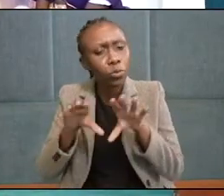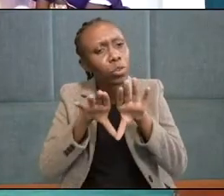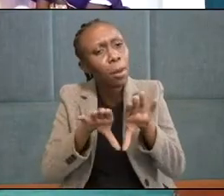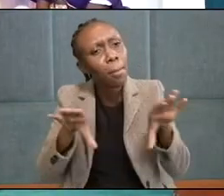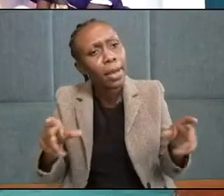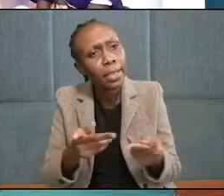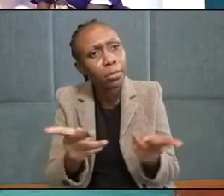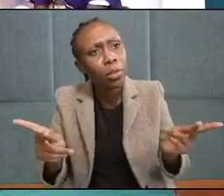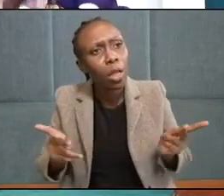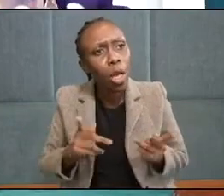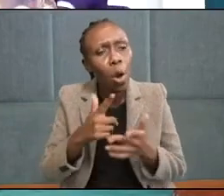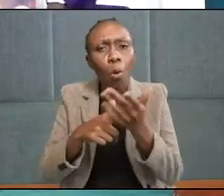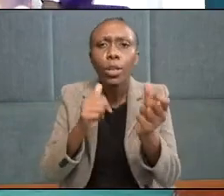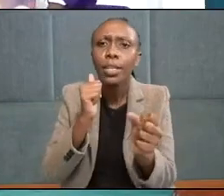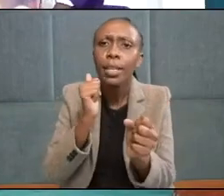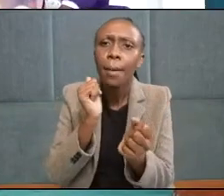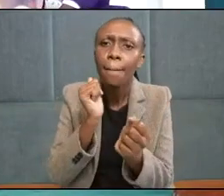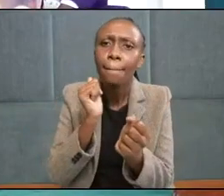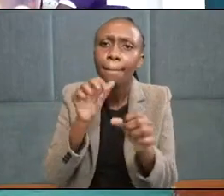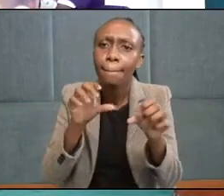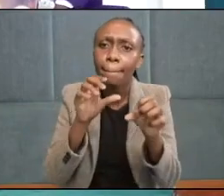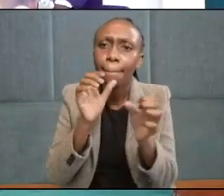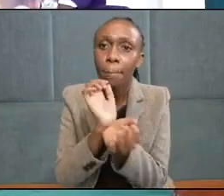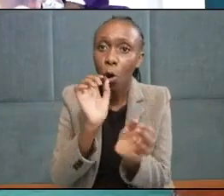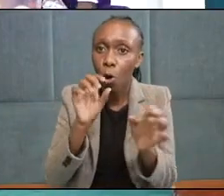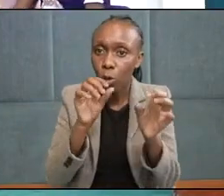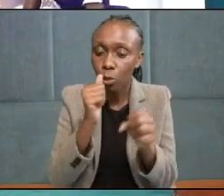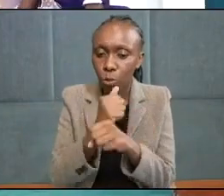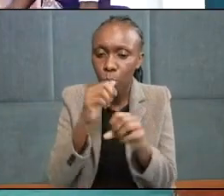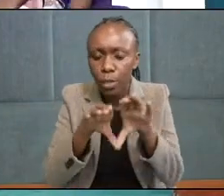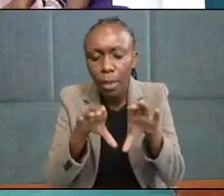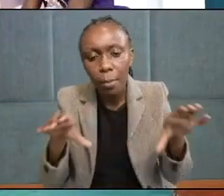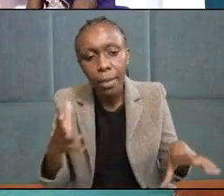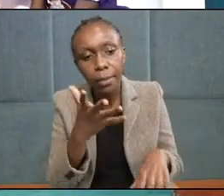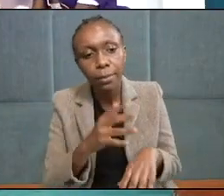marketplace. What did Paul do at the marketplace? Yes, Tamara?